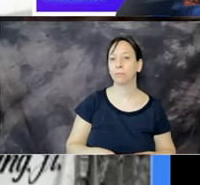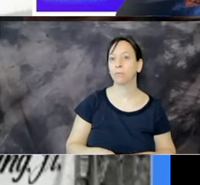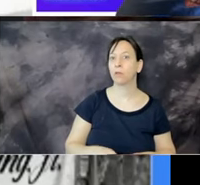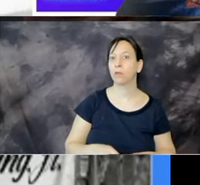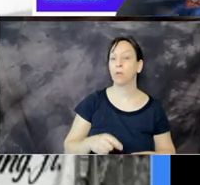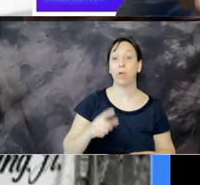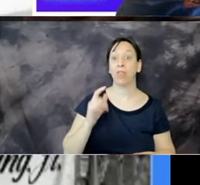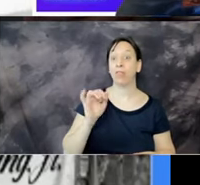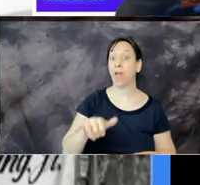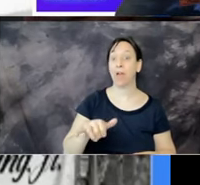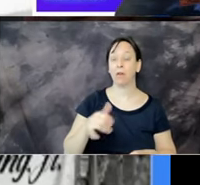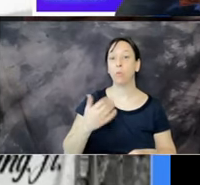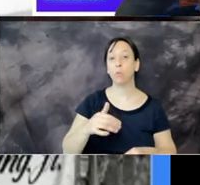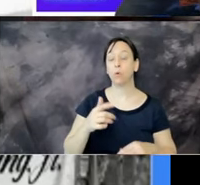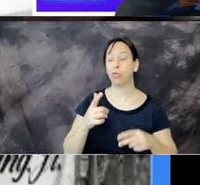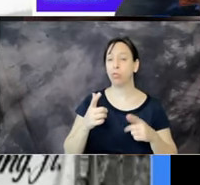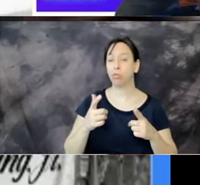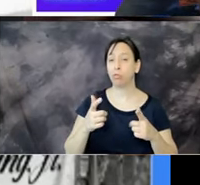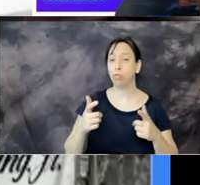largest